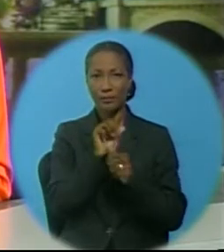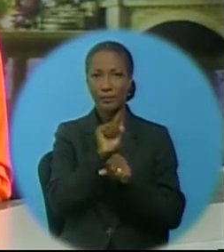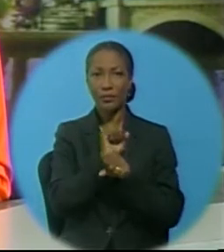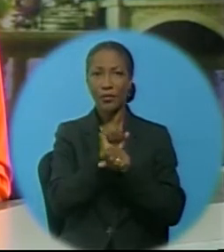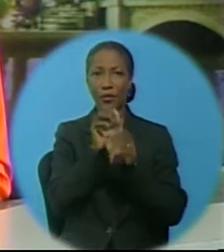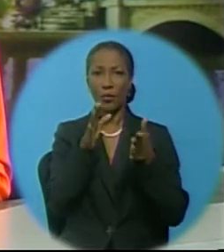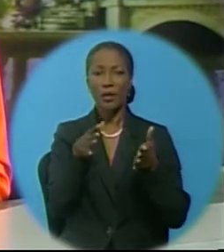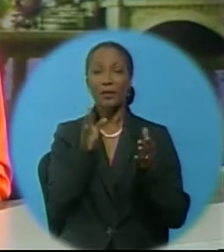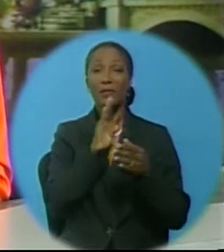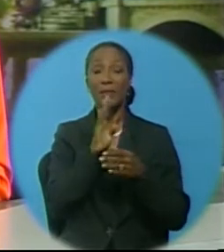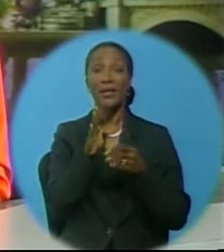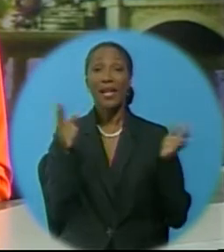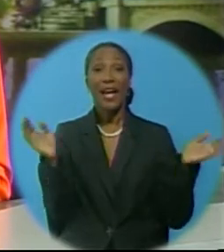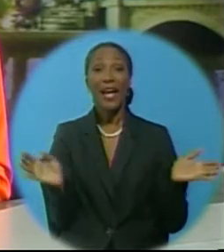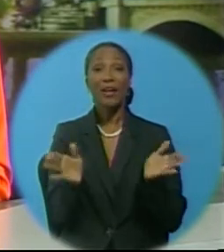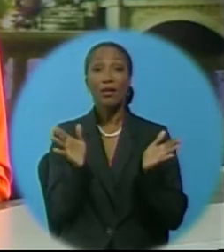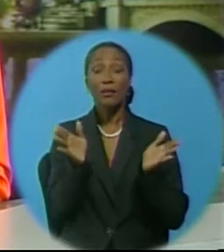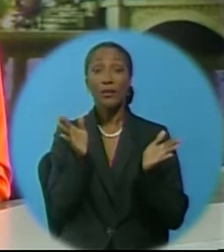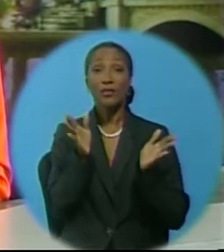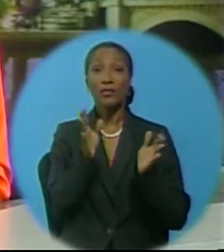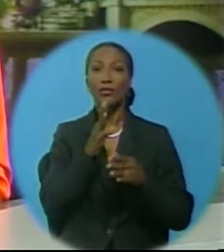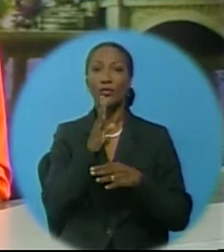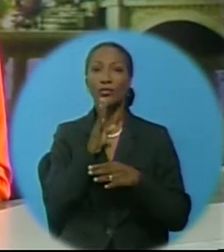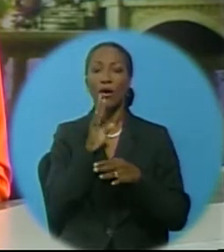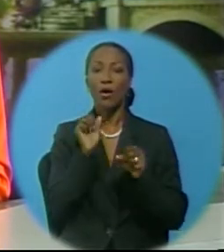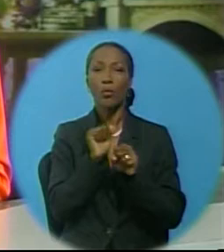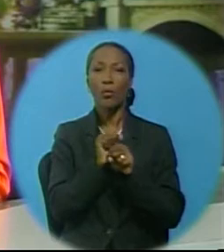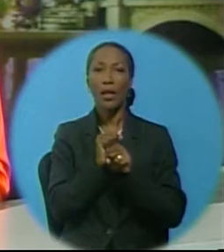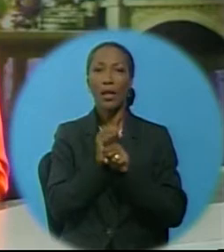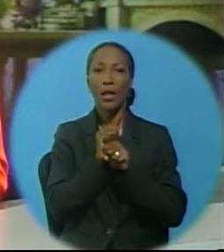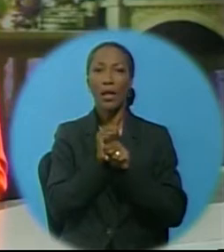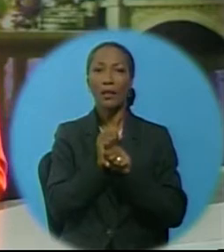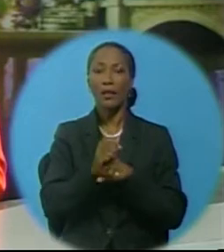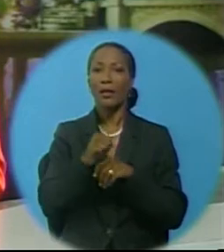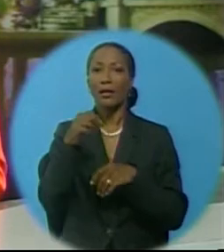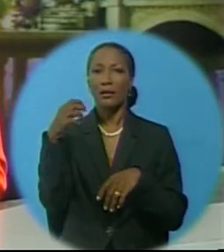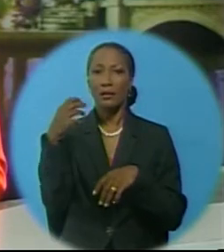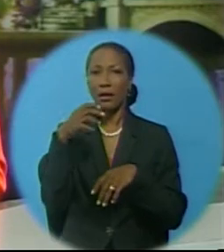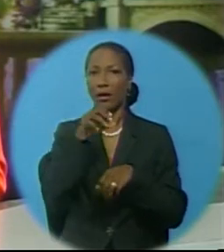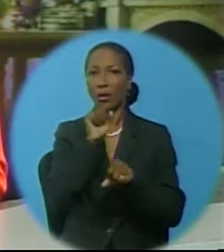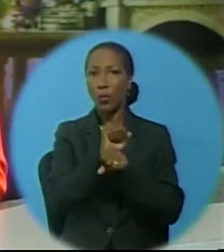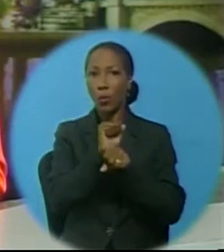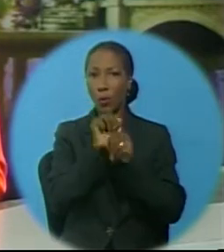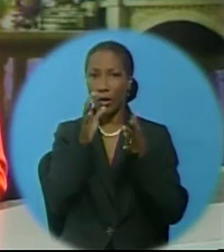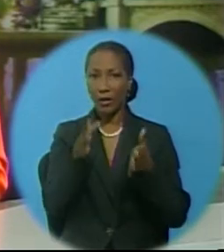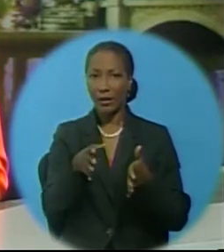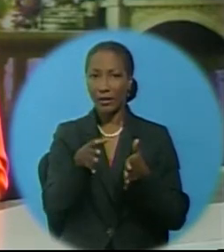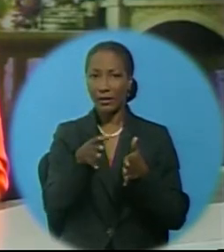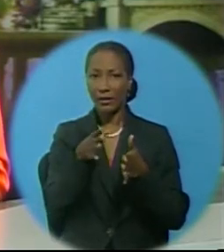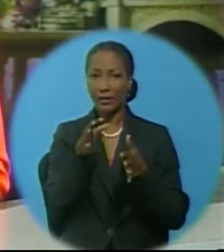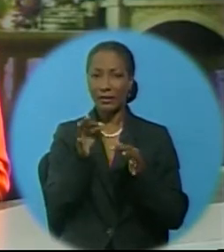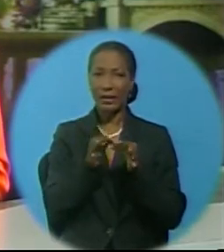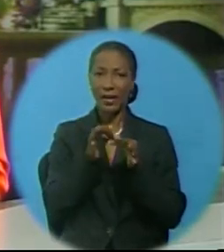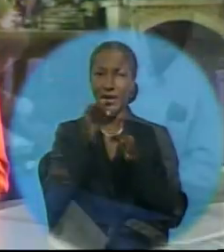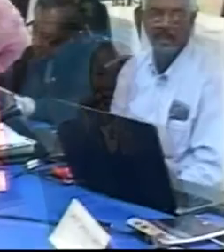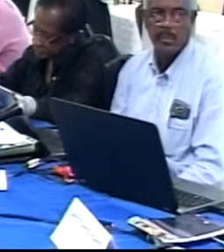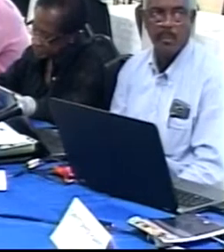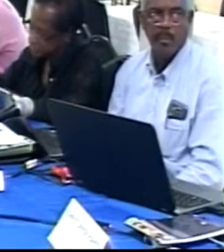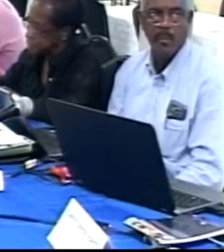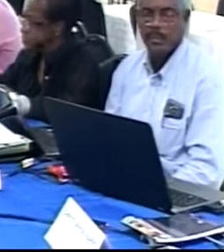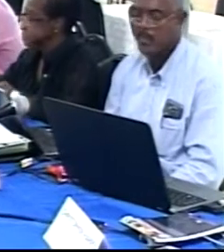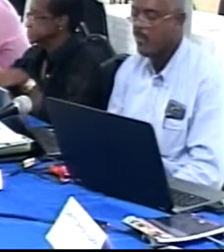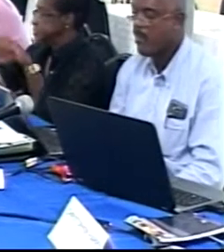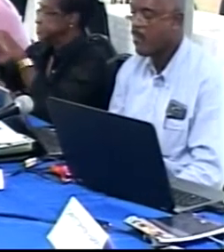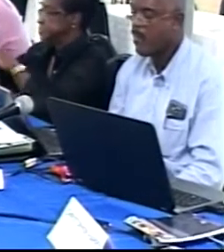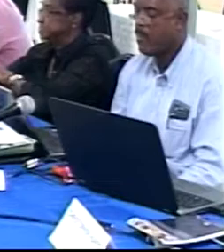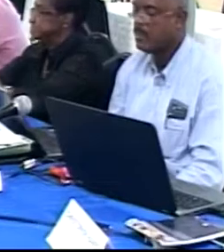Employers are being encouraged to talk with employees to prevent grievances from escalating to industrial action. This is the advice from Minister